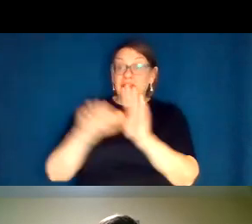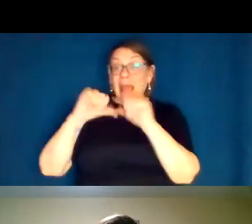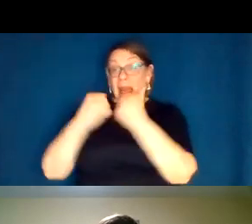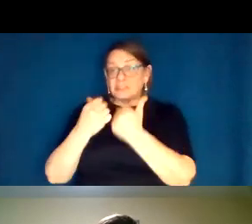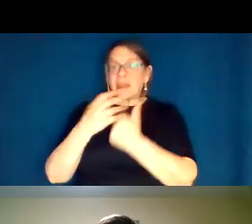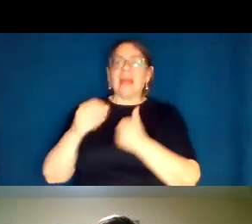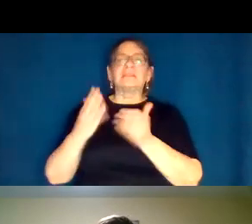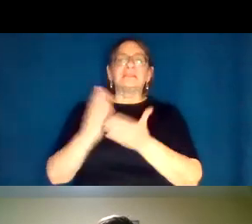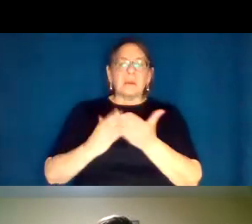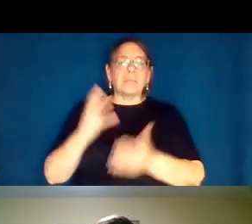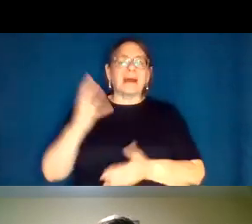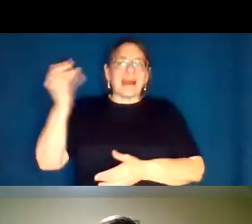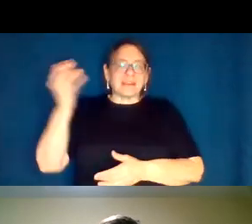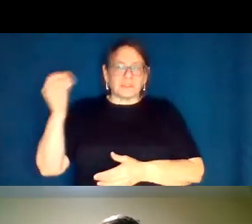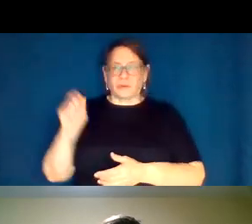stakeholders.